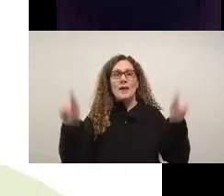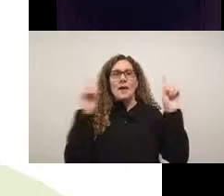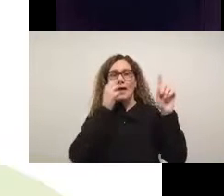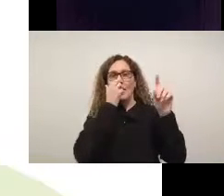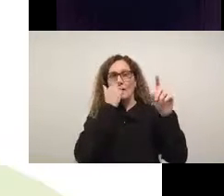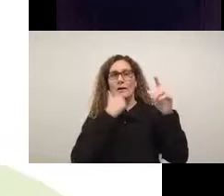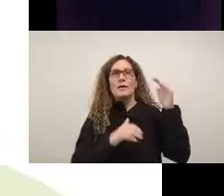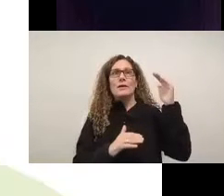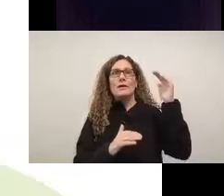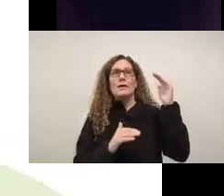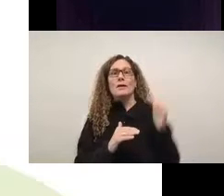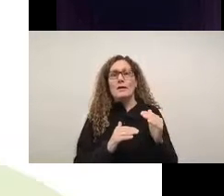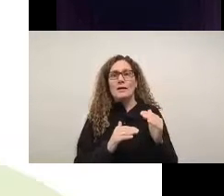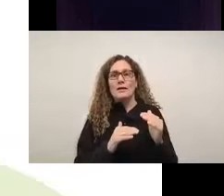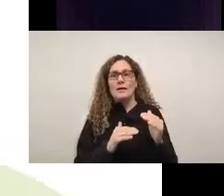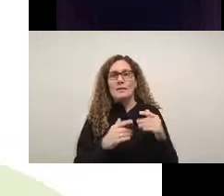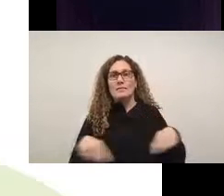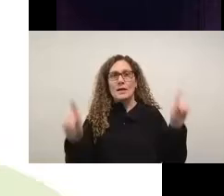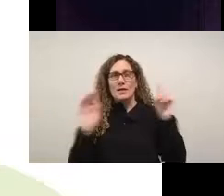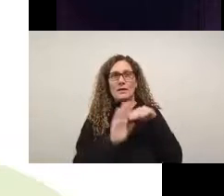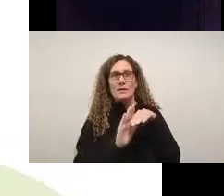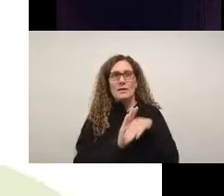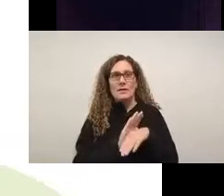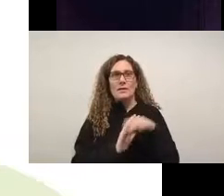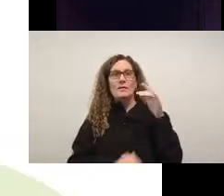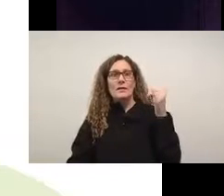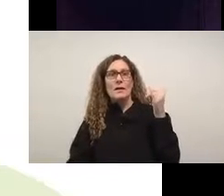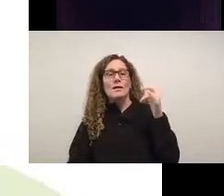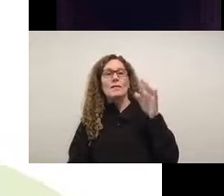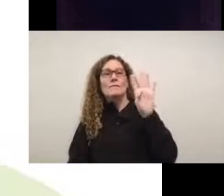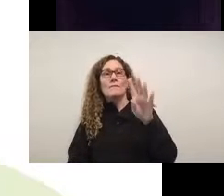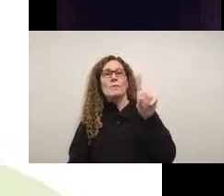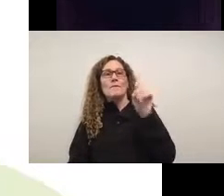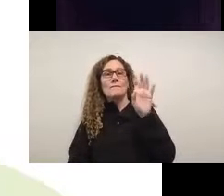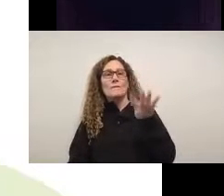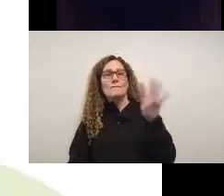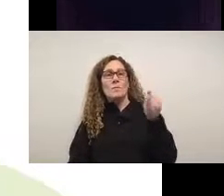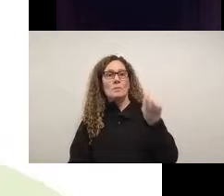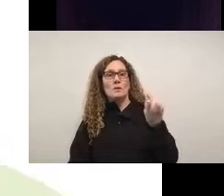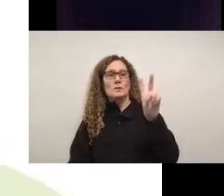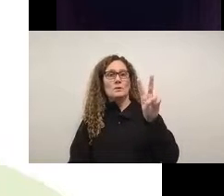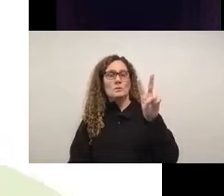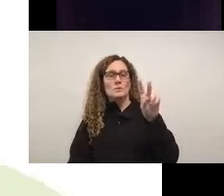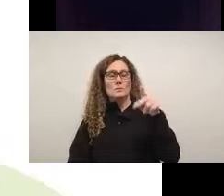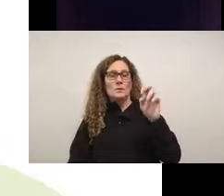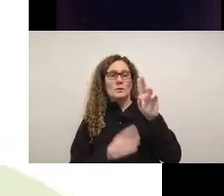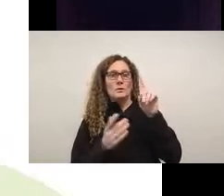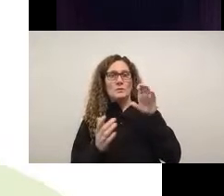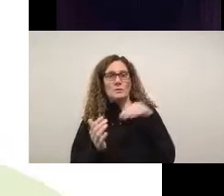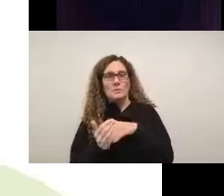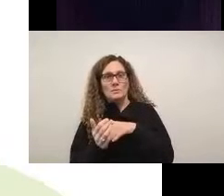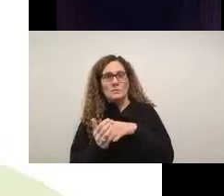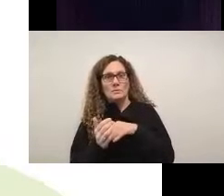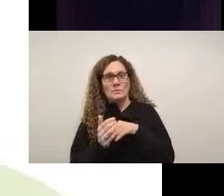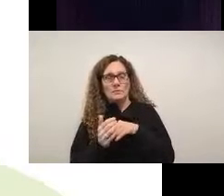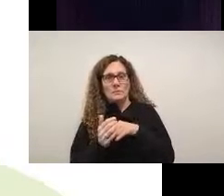100,000, down to 144.2 cases per 100,000. Our COVID-19 cases per 100,000